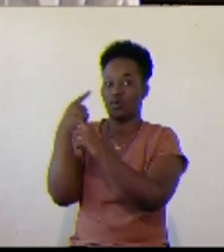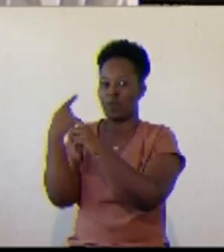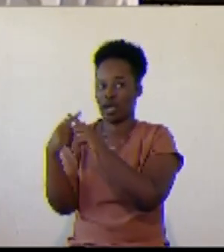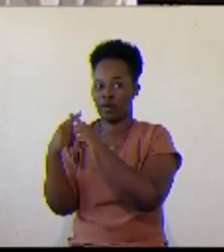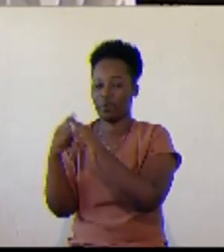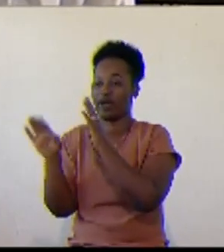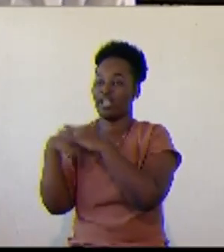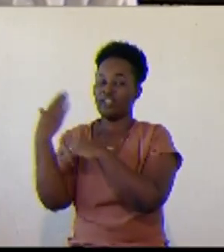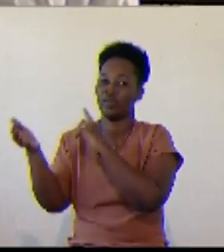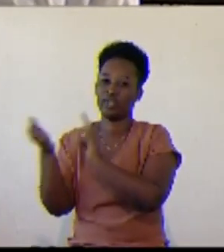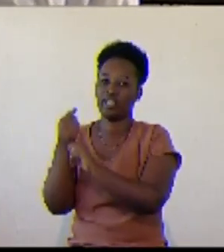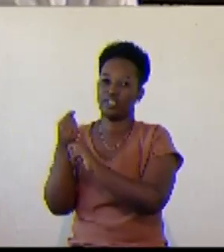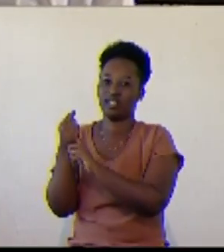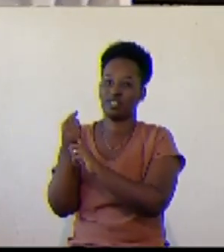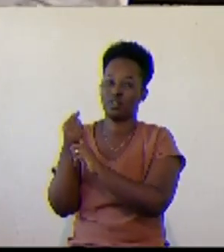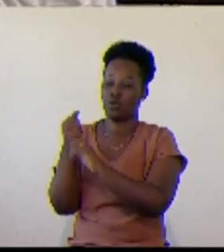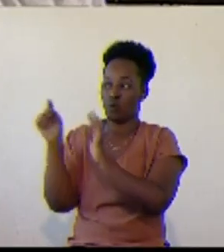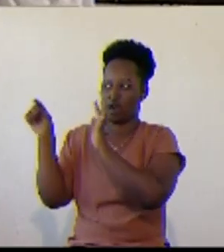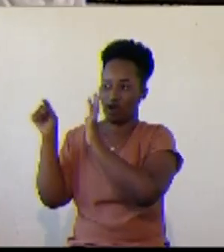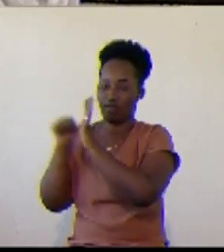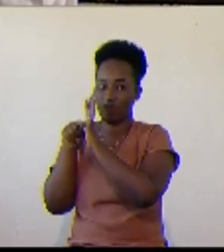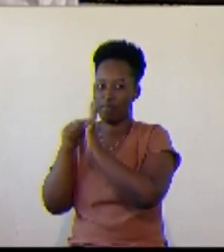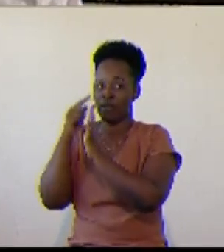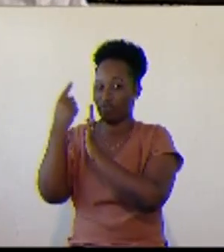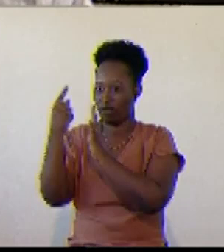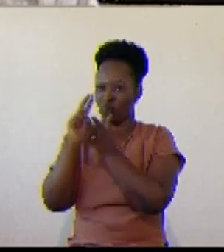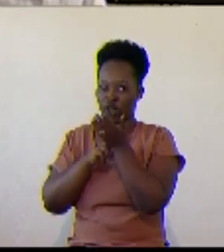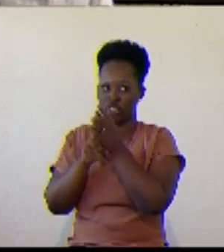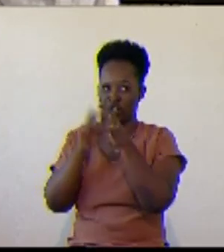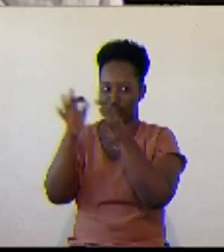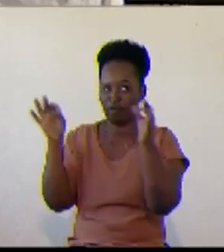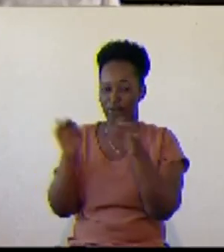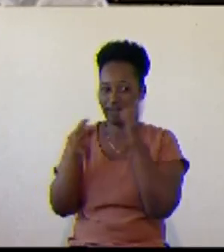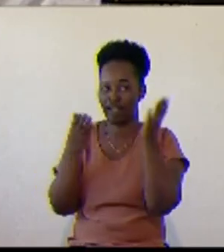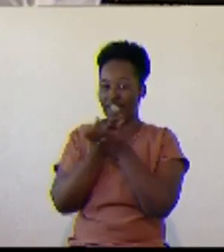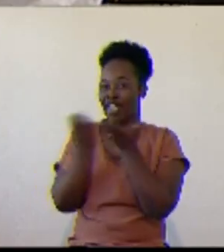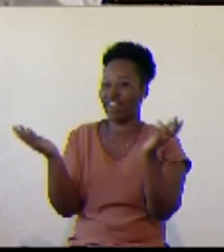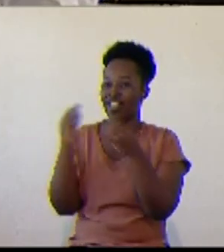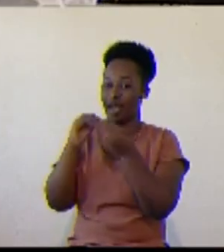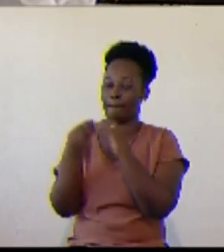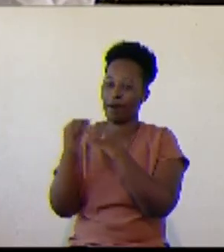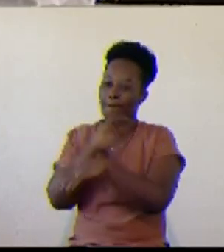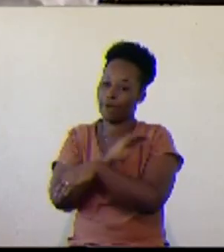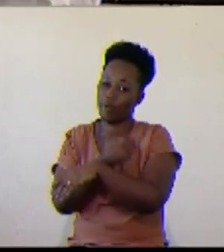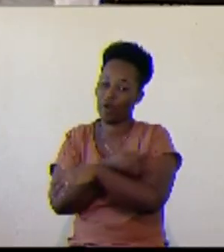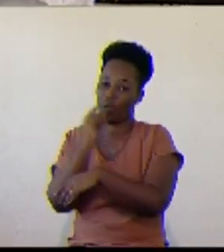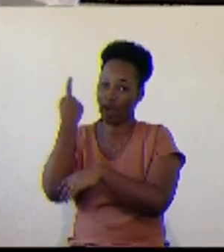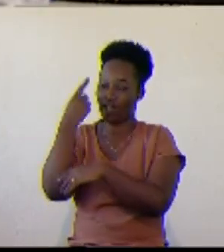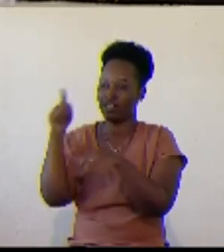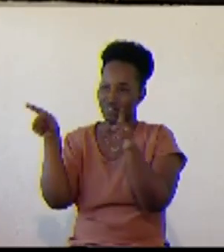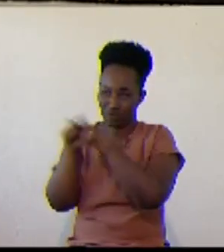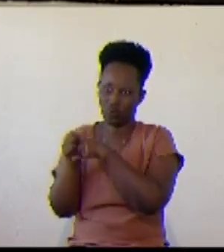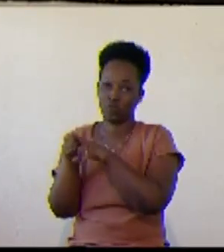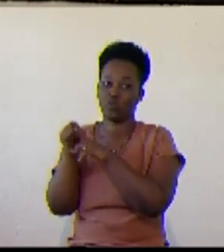here, then you reduce it by 1 using our formula there. And any number to power 1 is that number. Any number to